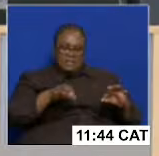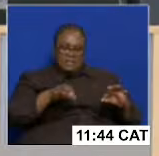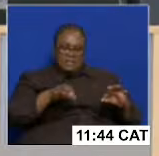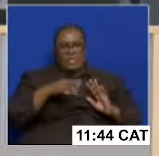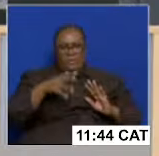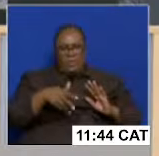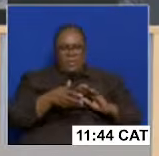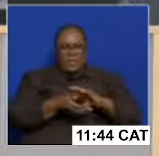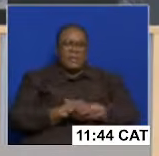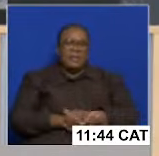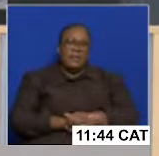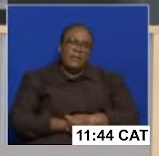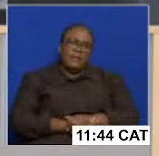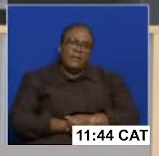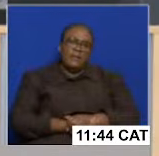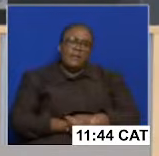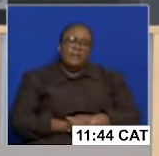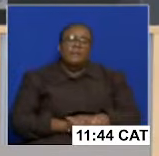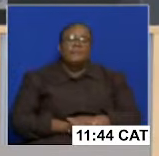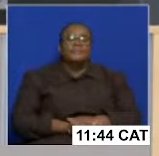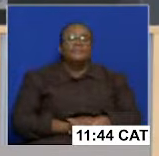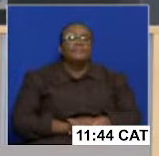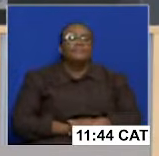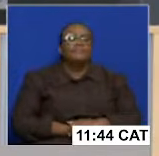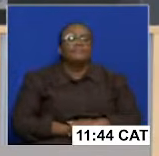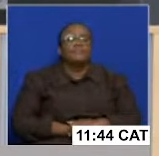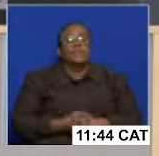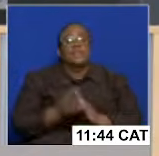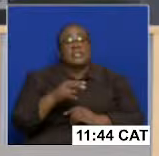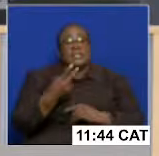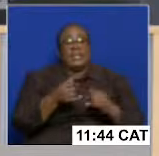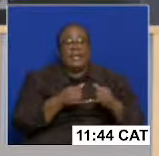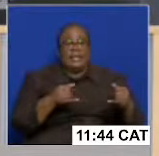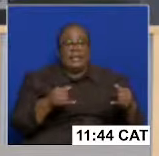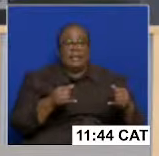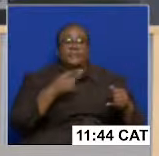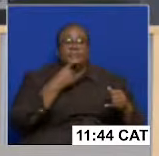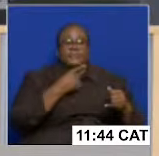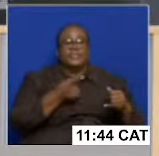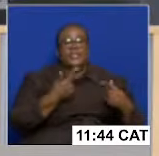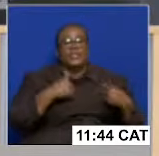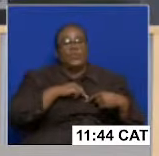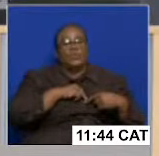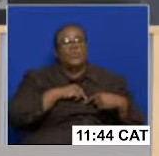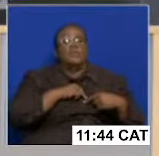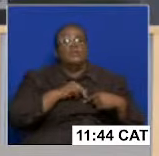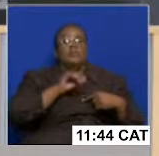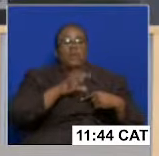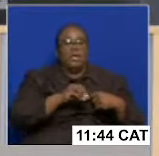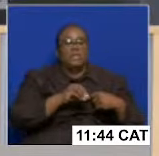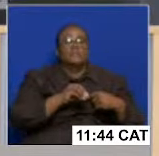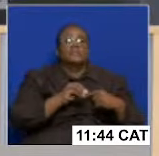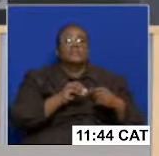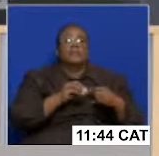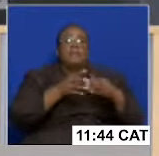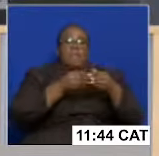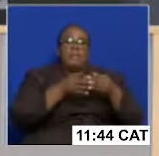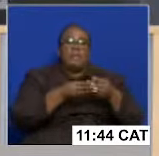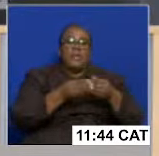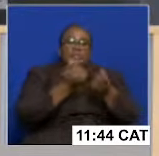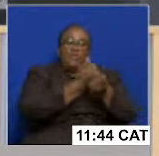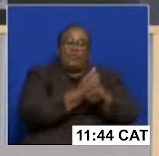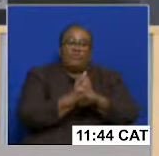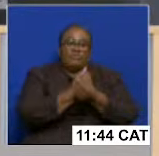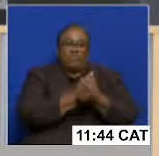The sentence begins in the second line and says, he says, we tasked members of the truck hijacking team to join the other teams as per